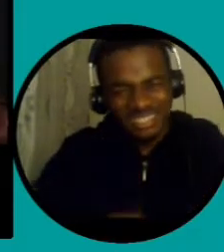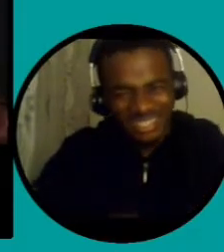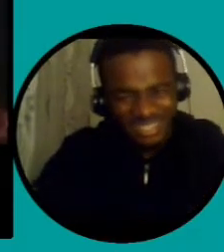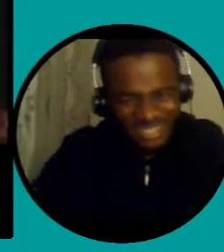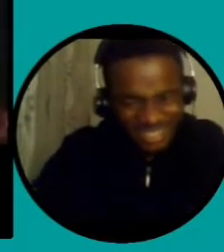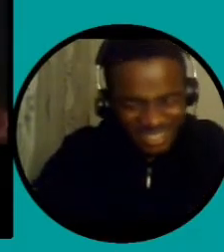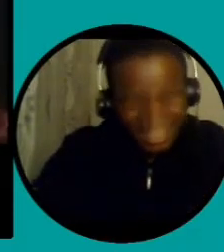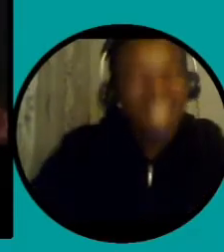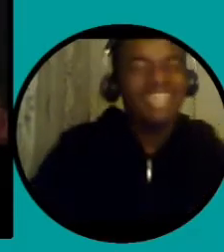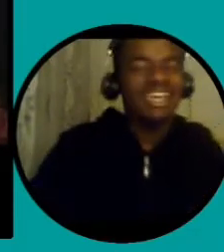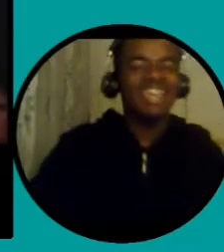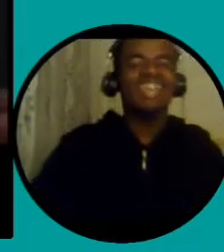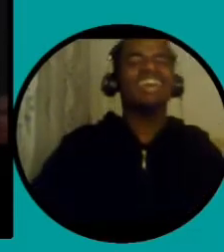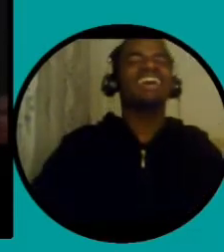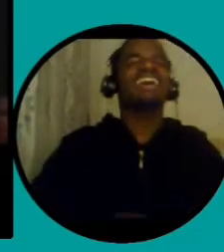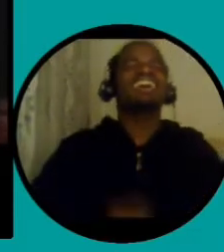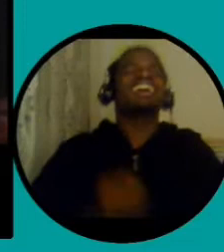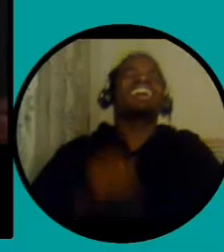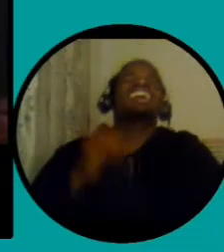769,820.